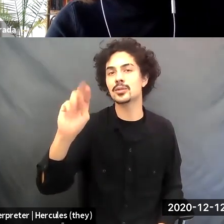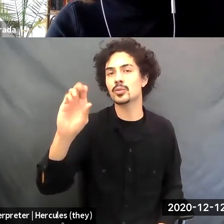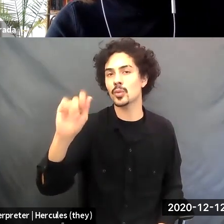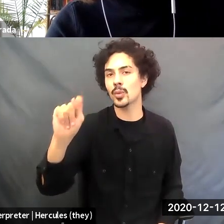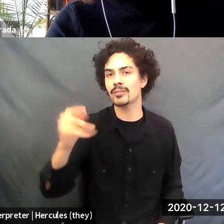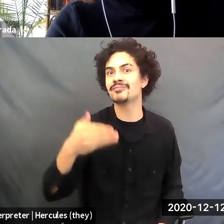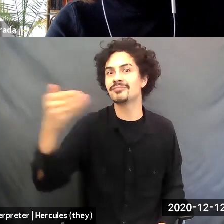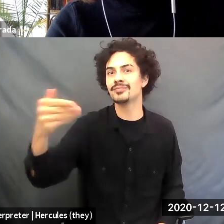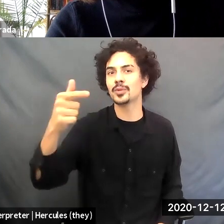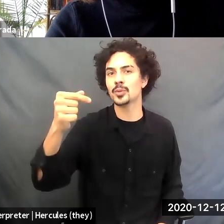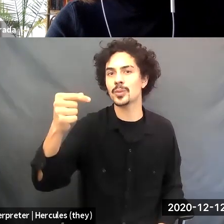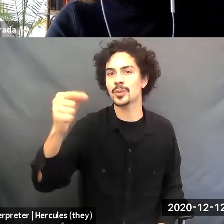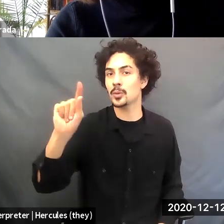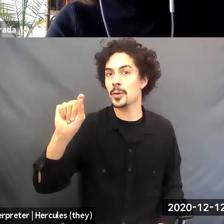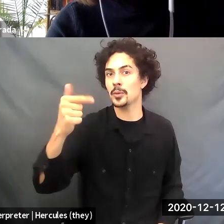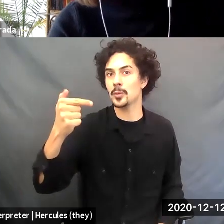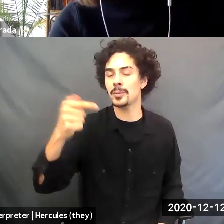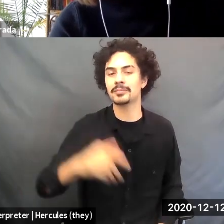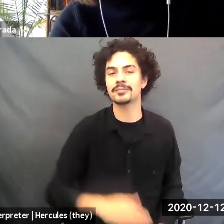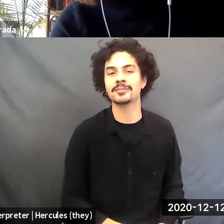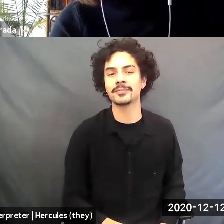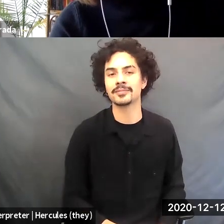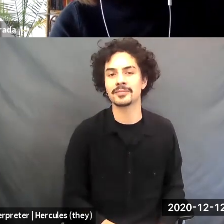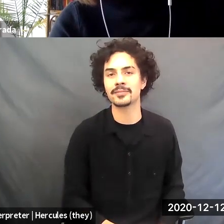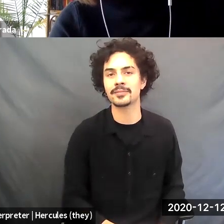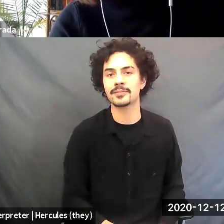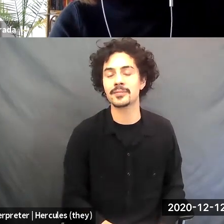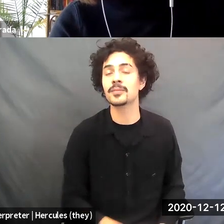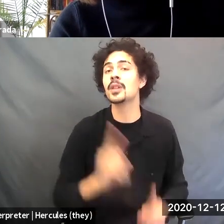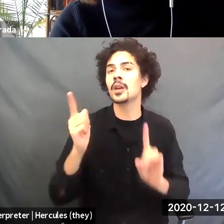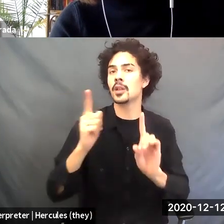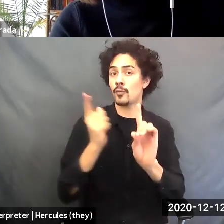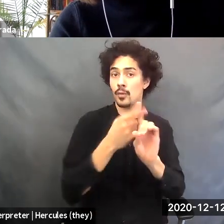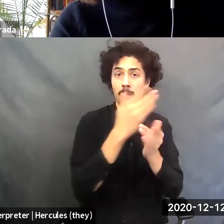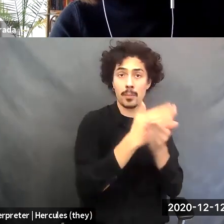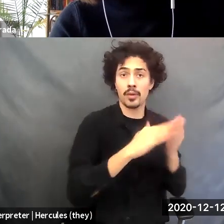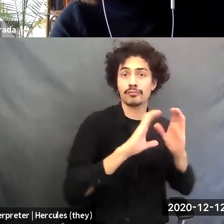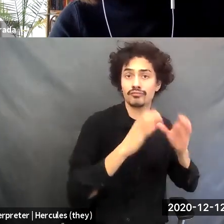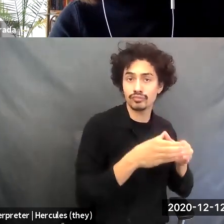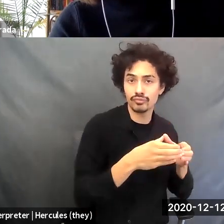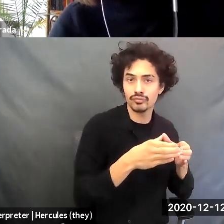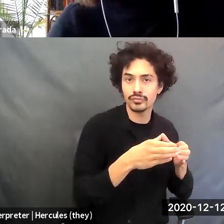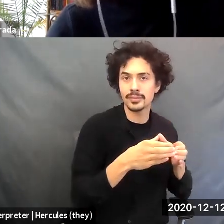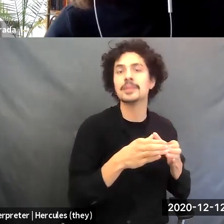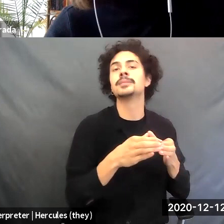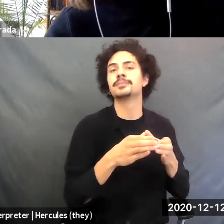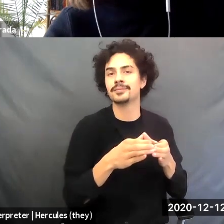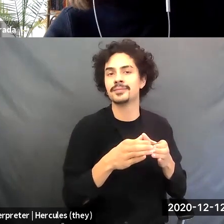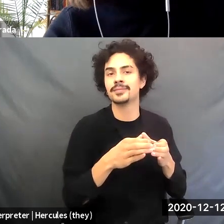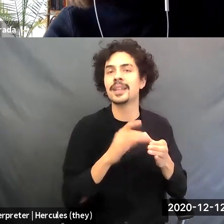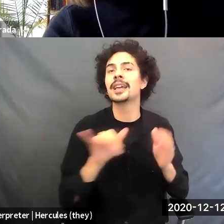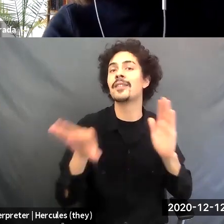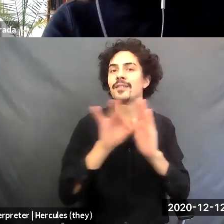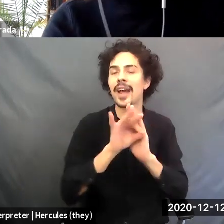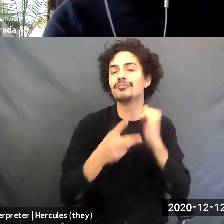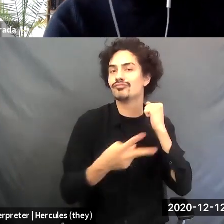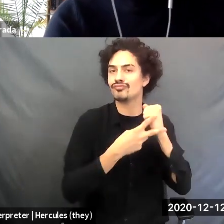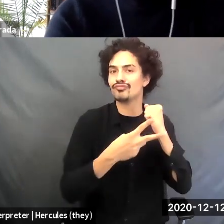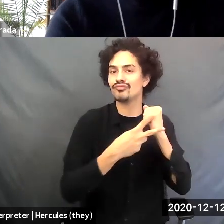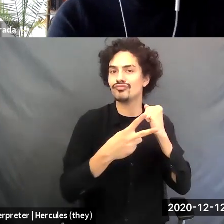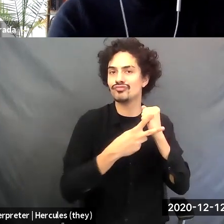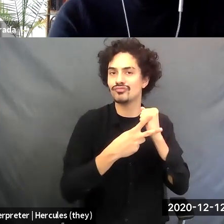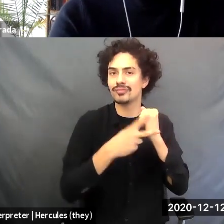In case you missed the first part of the series and the second one, you can find archived versions on our website.